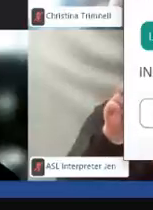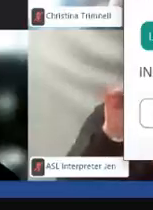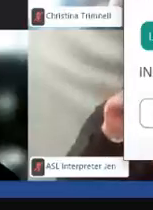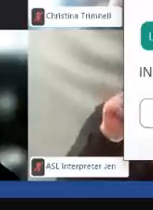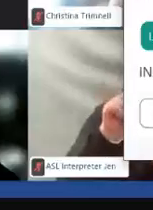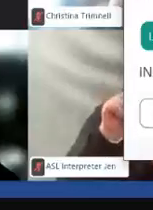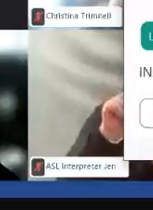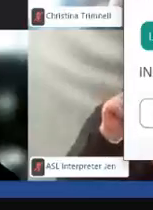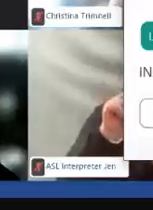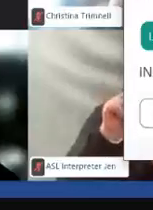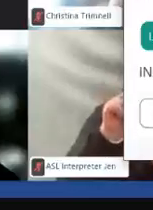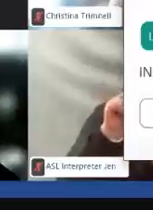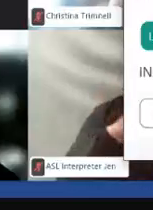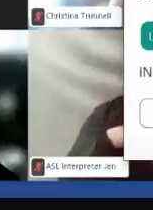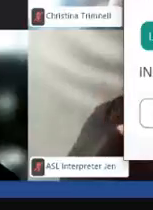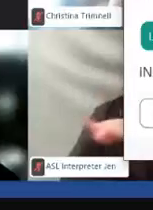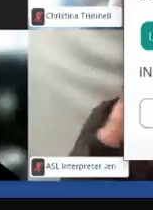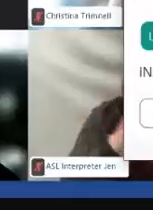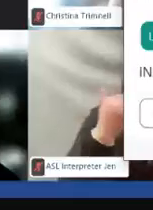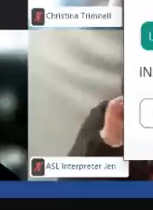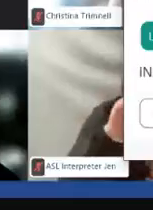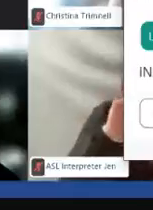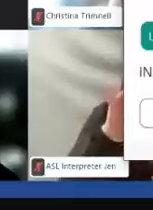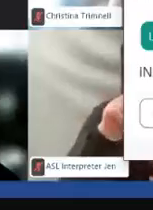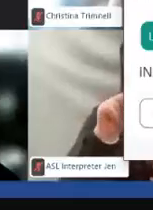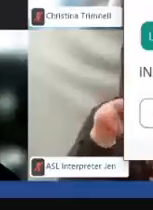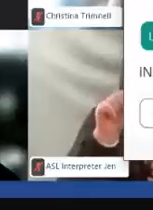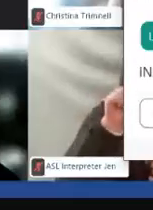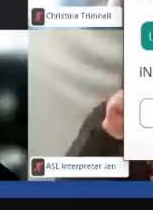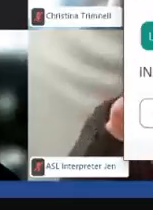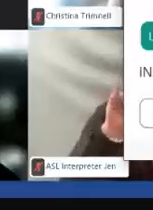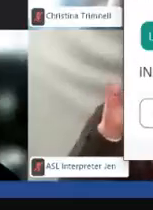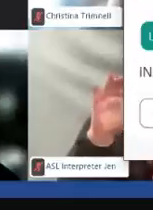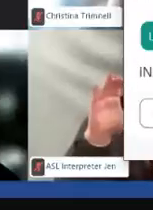INDI. I can't spell right now. Indiana.